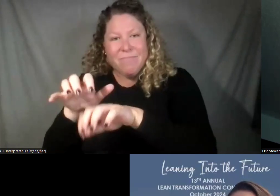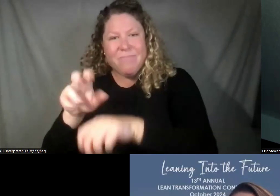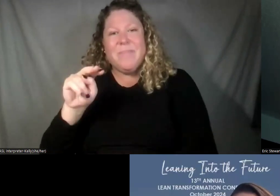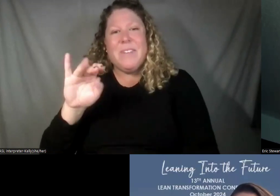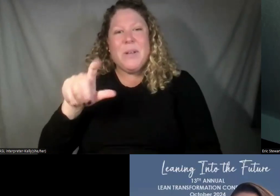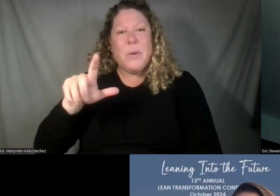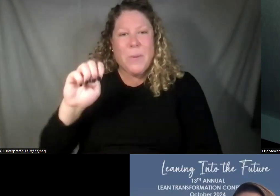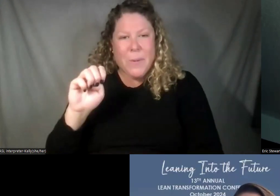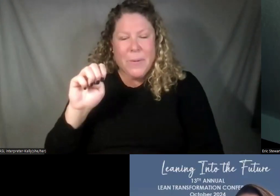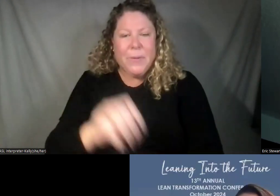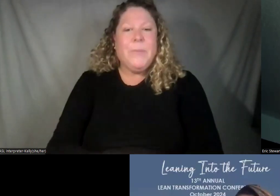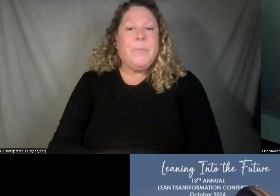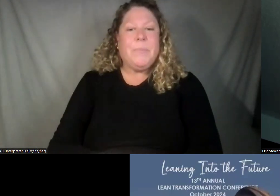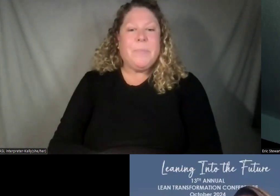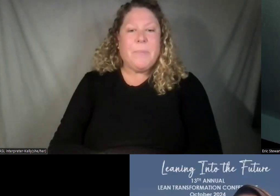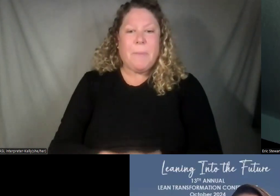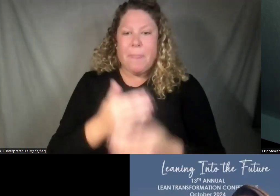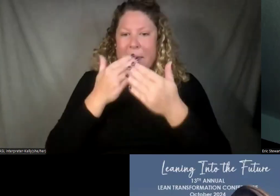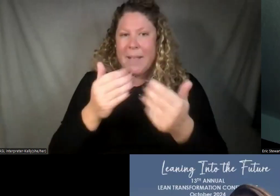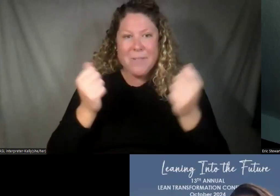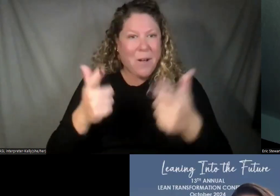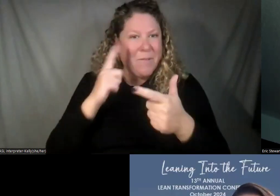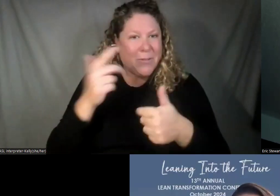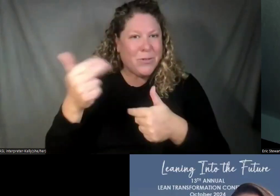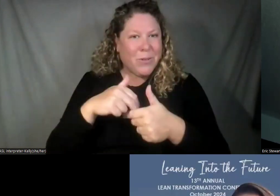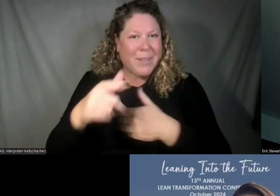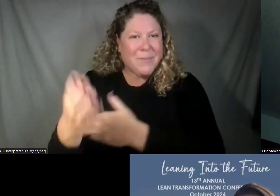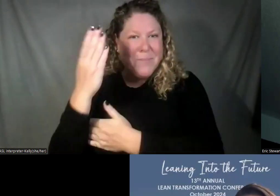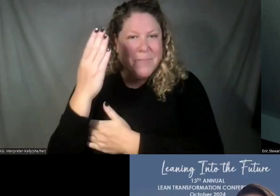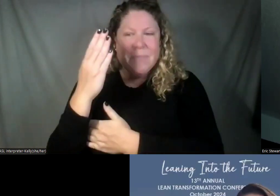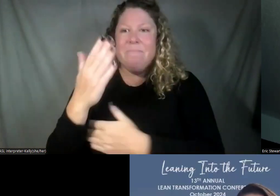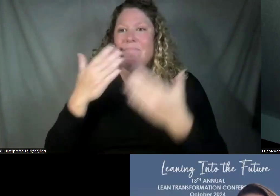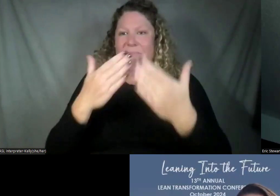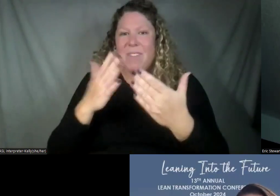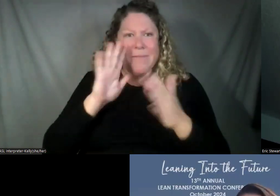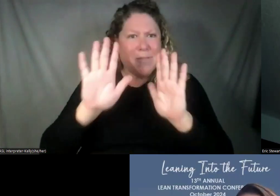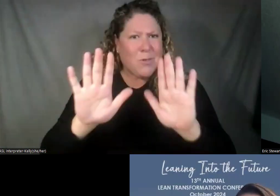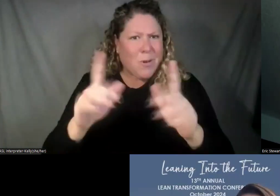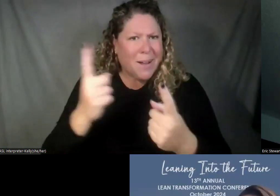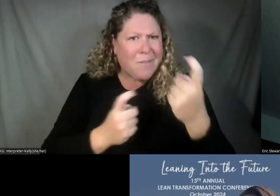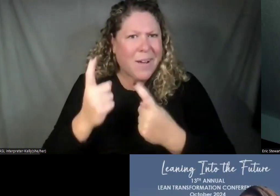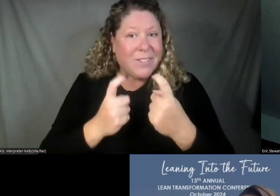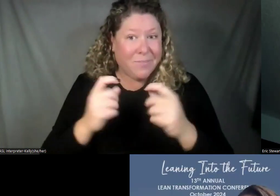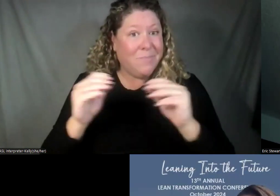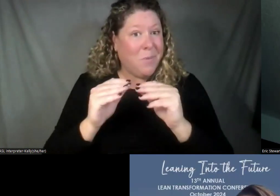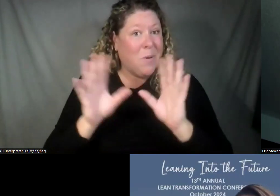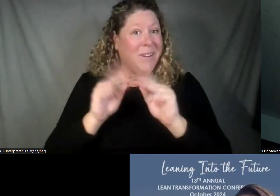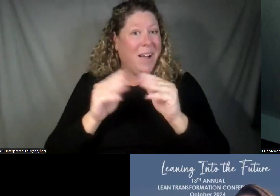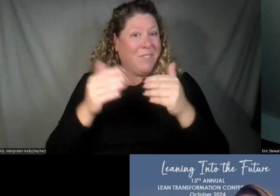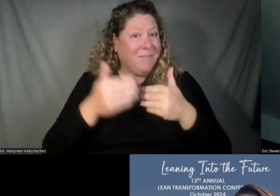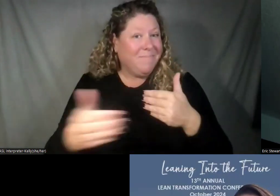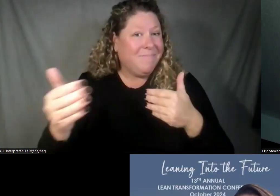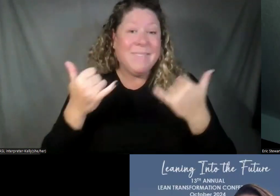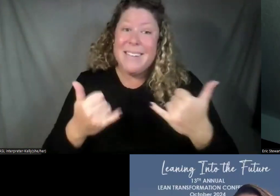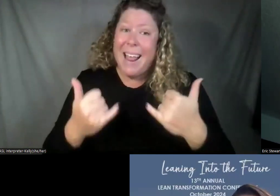for our CART captioning. Thank you to everyone for joining us this morning, for all those great questions. There's more of the conference to come. Today's the